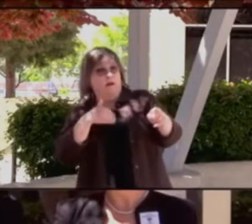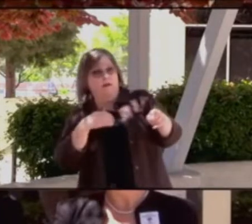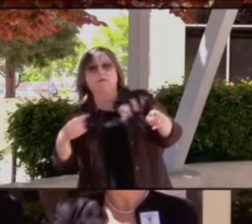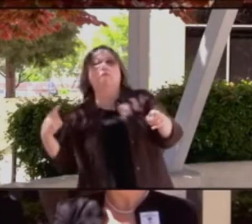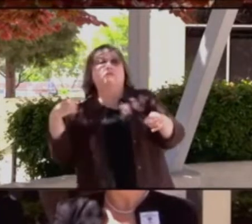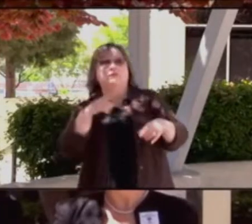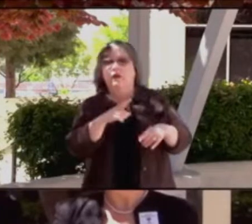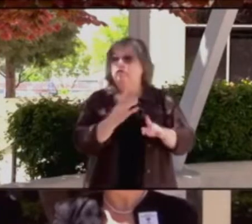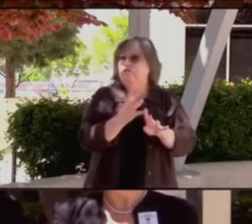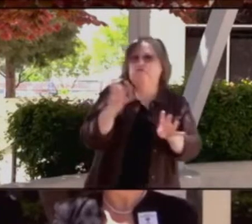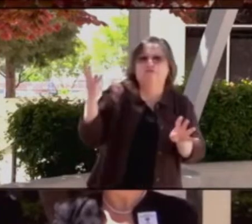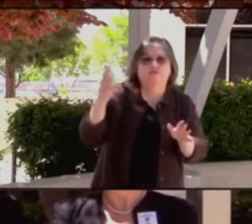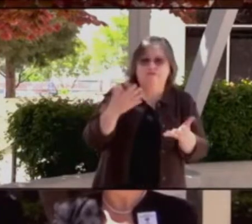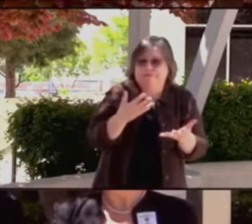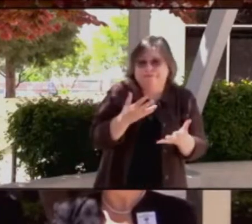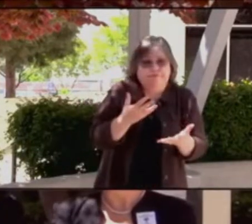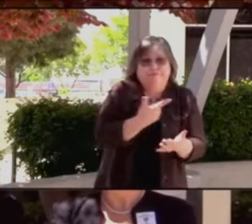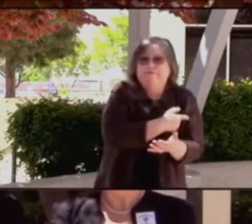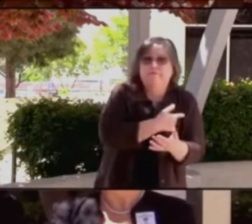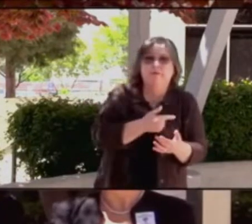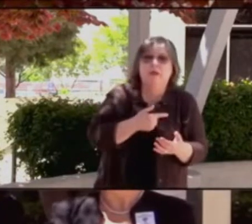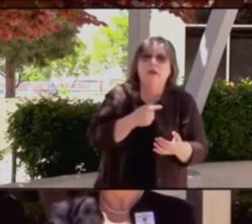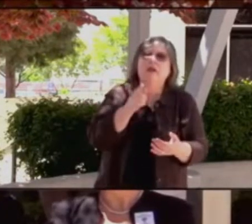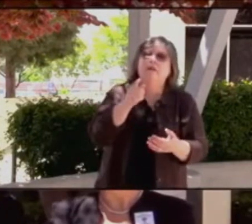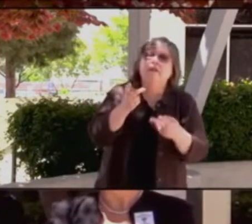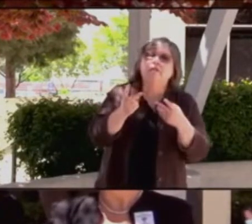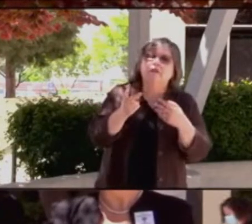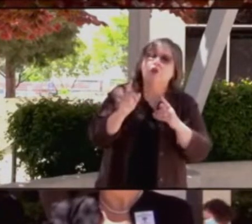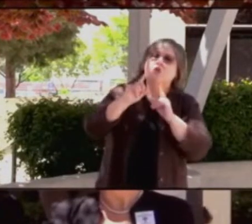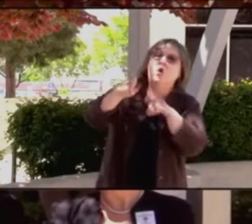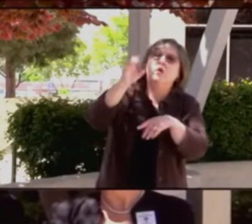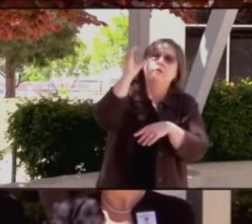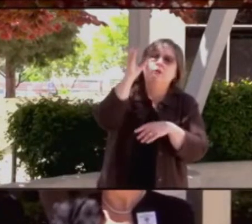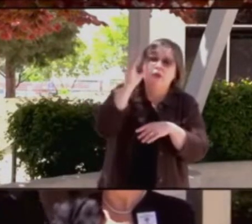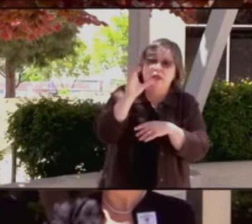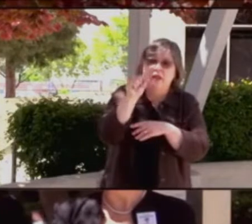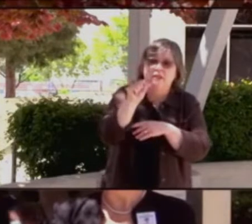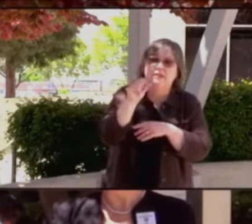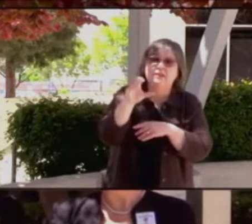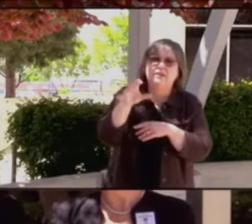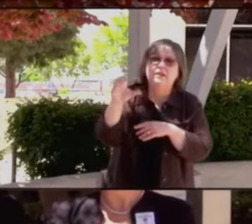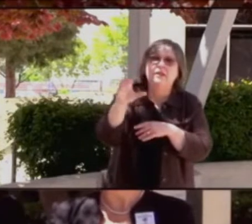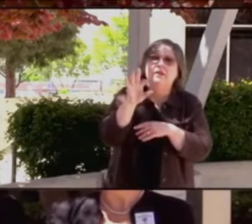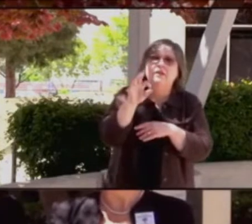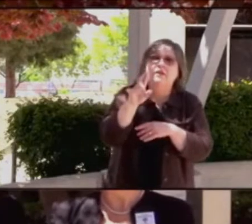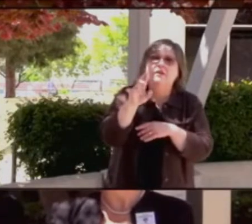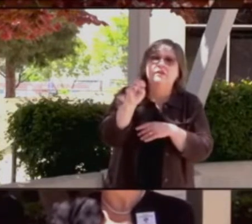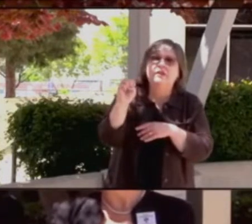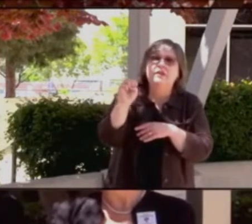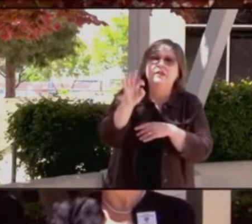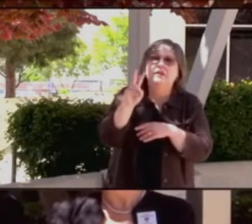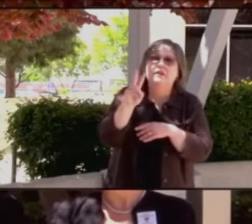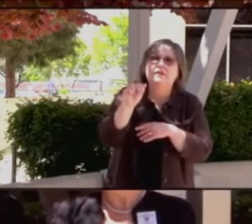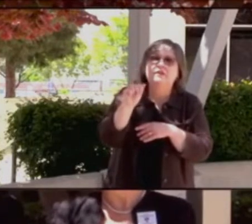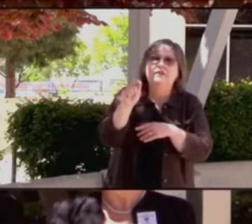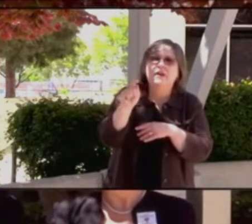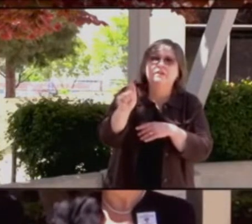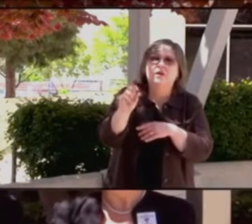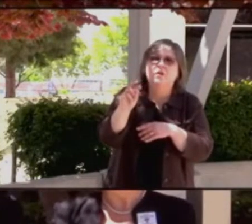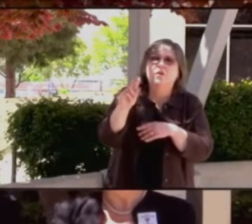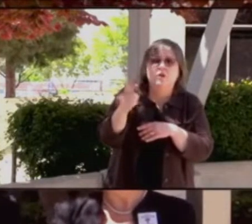available. All you need to do is visit sccfreevax.org. All the information is there. There's really no